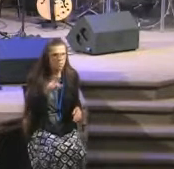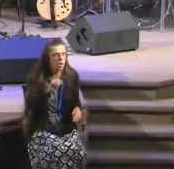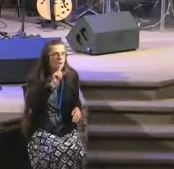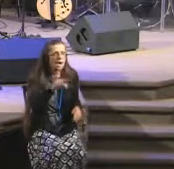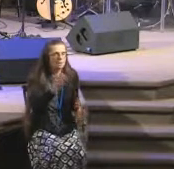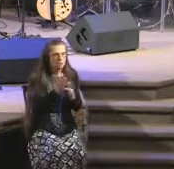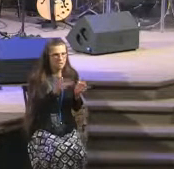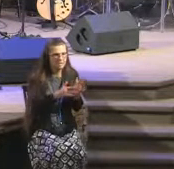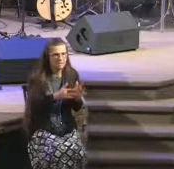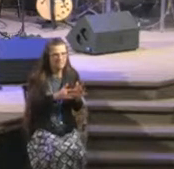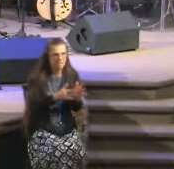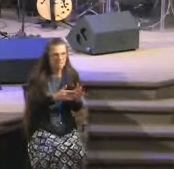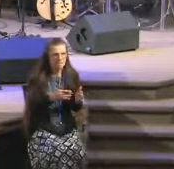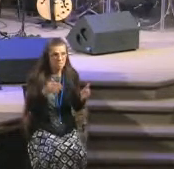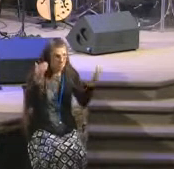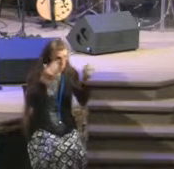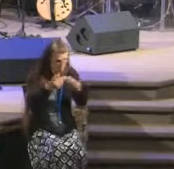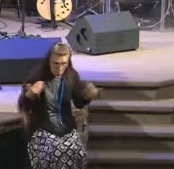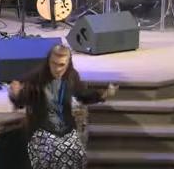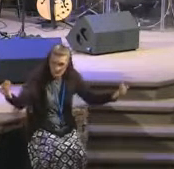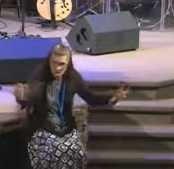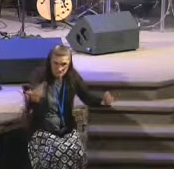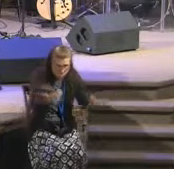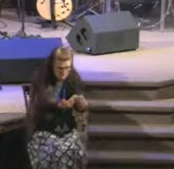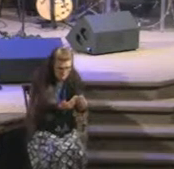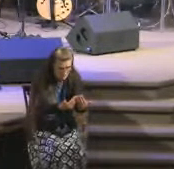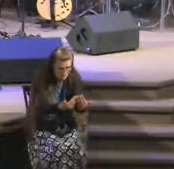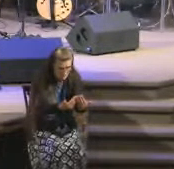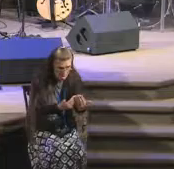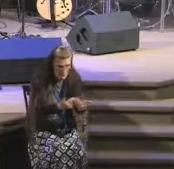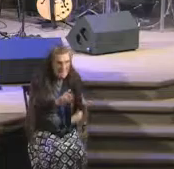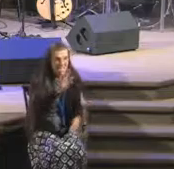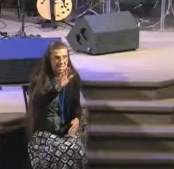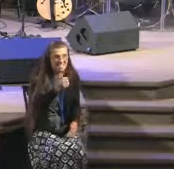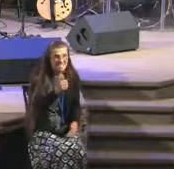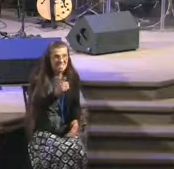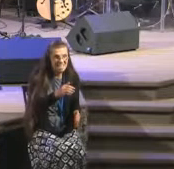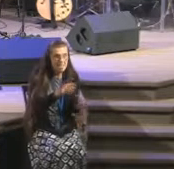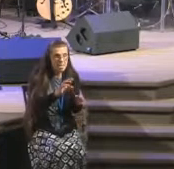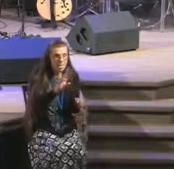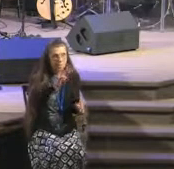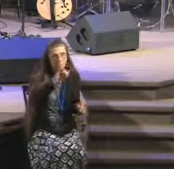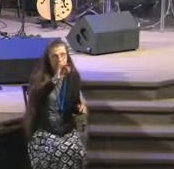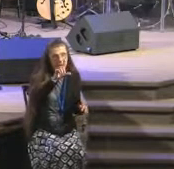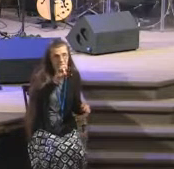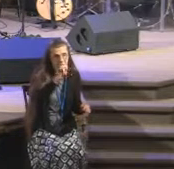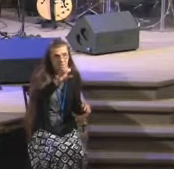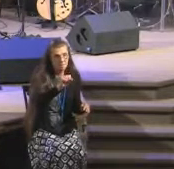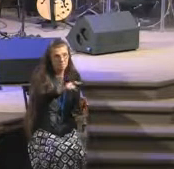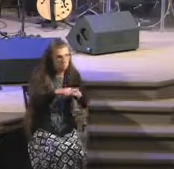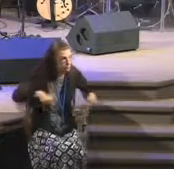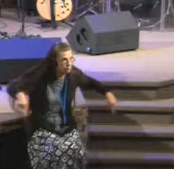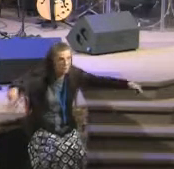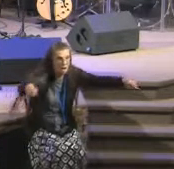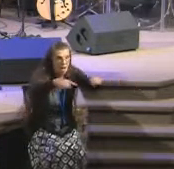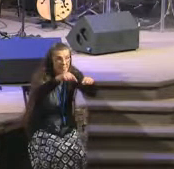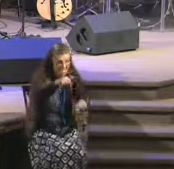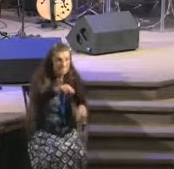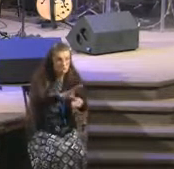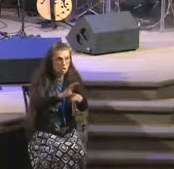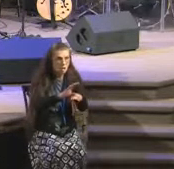a 10-mile radius of this church. 3,000 people. We have 15,000 people within a 10-mile radius of this